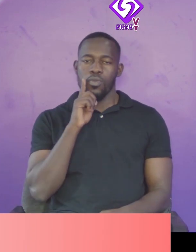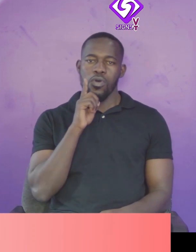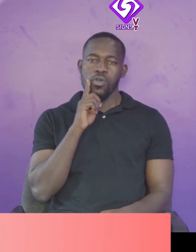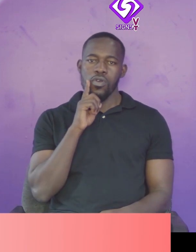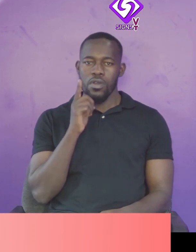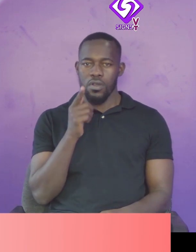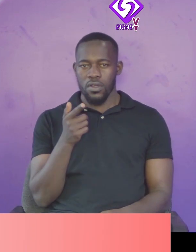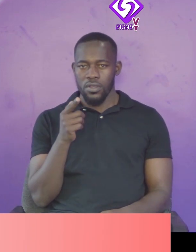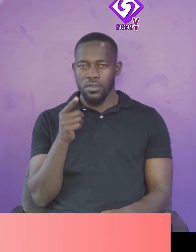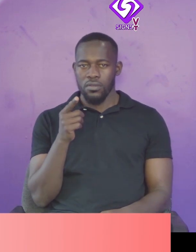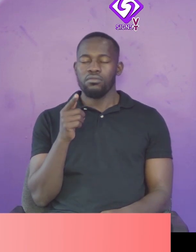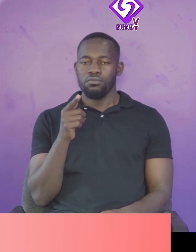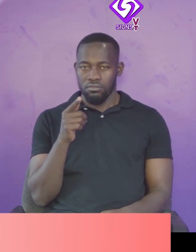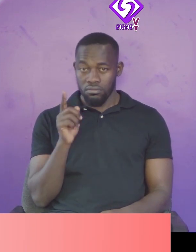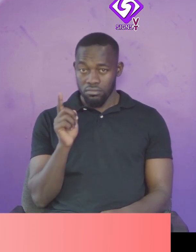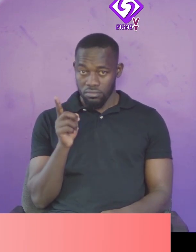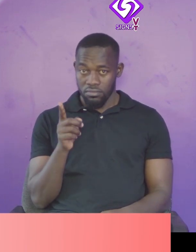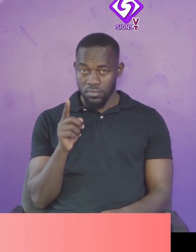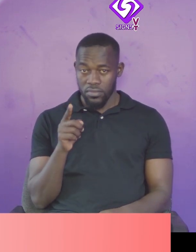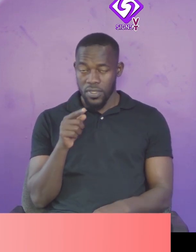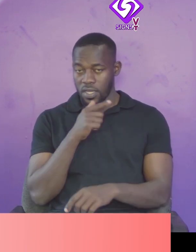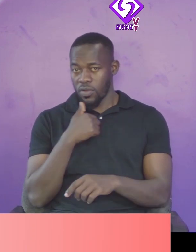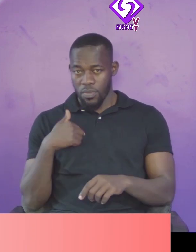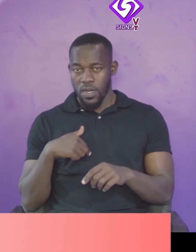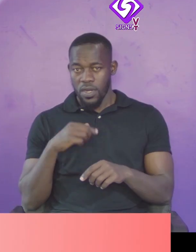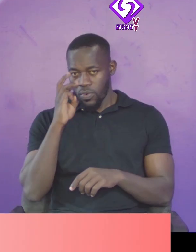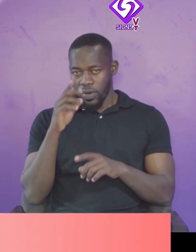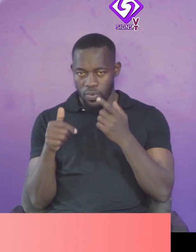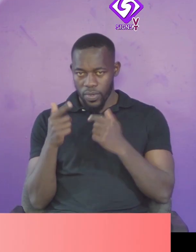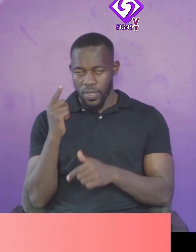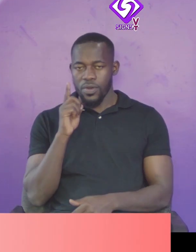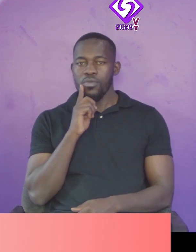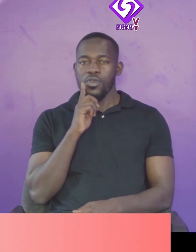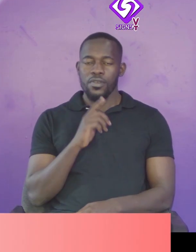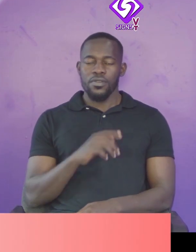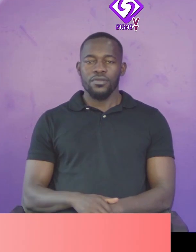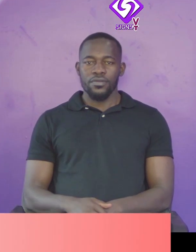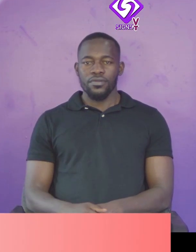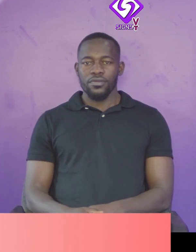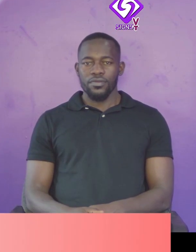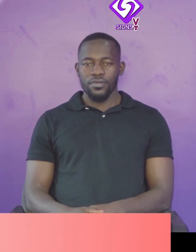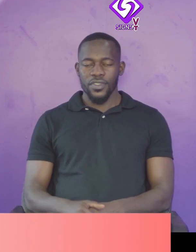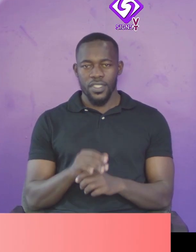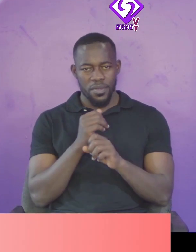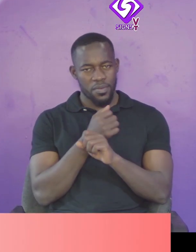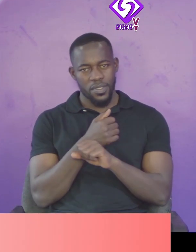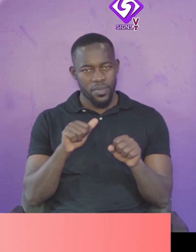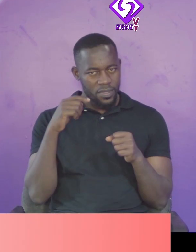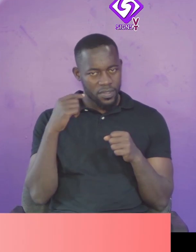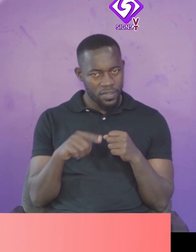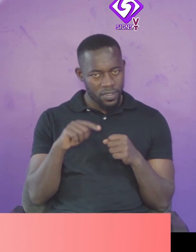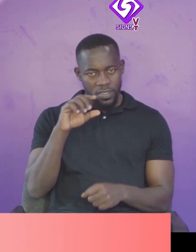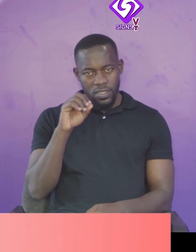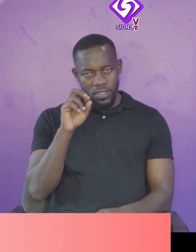AFC Leopards. I'm telling you right away. No way. I don't think AFC are going to beat Gor.